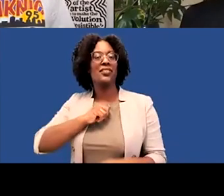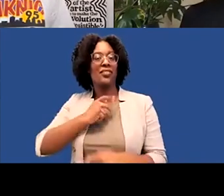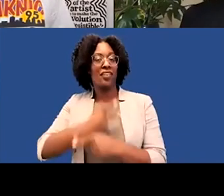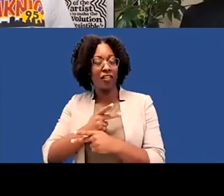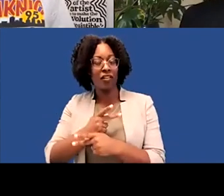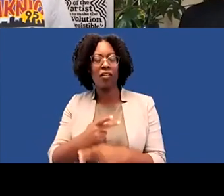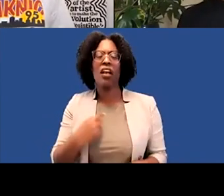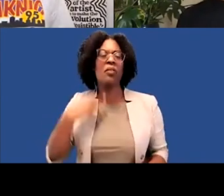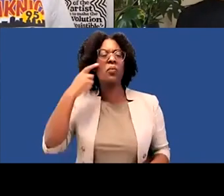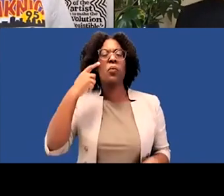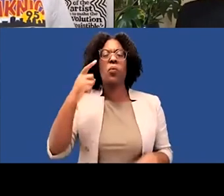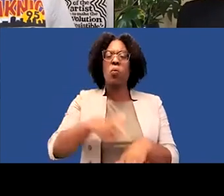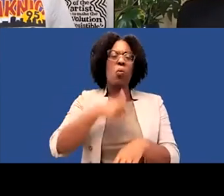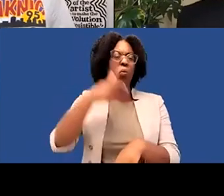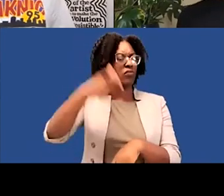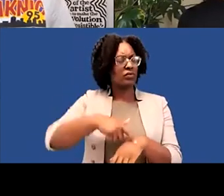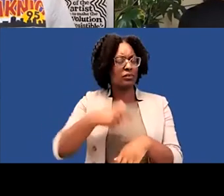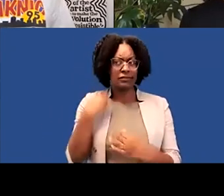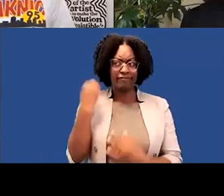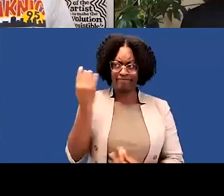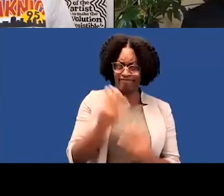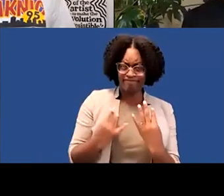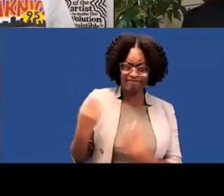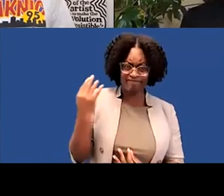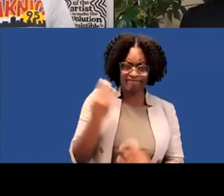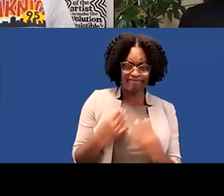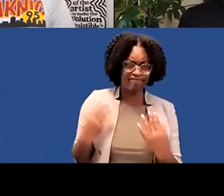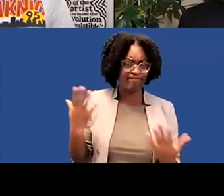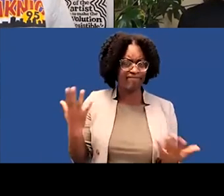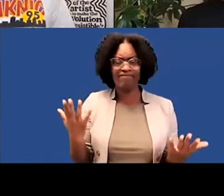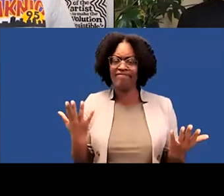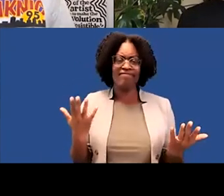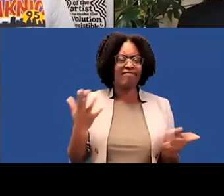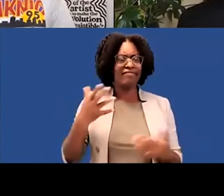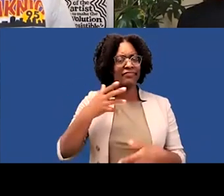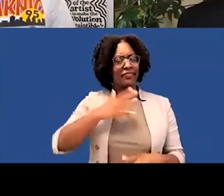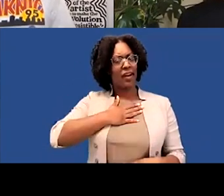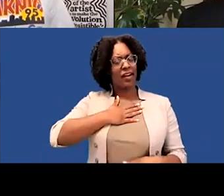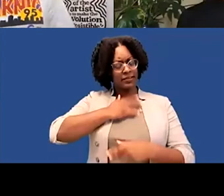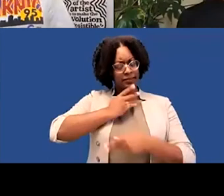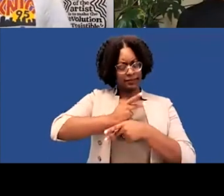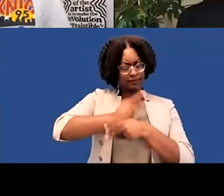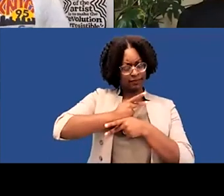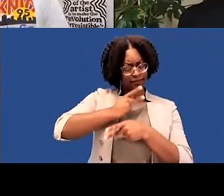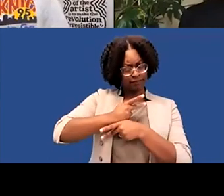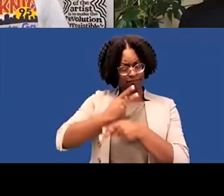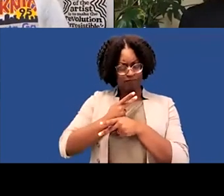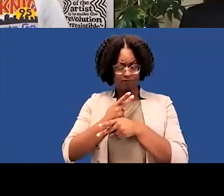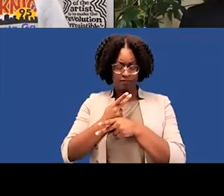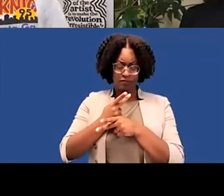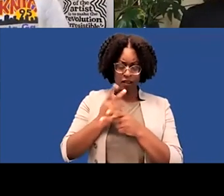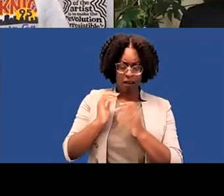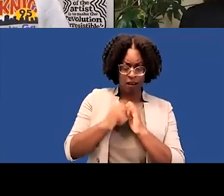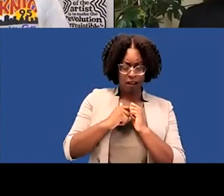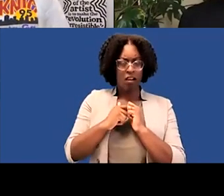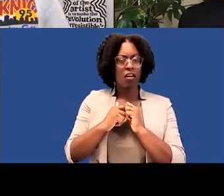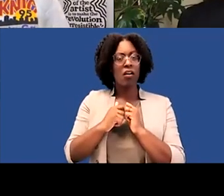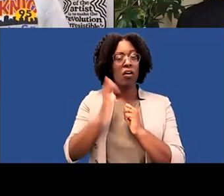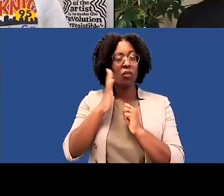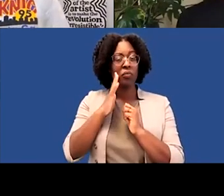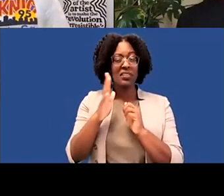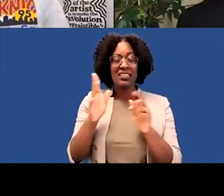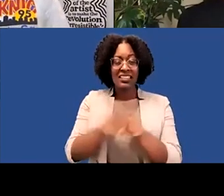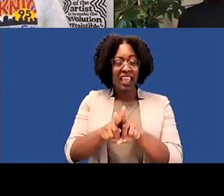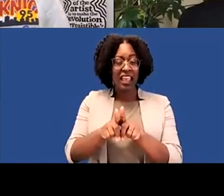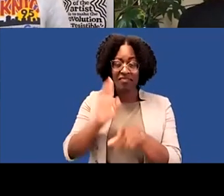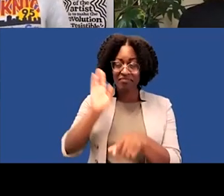but self-care for me is probably never going to be static. You know, I'm never going to have the definition that works